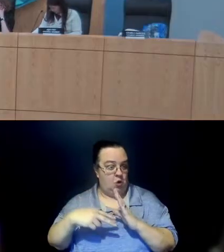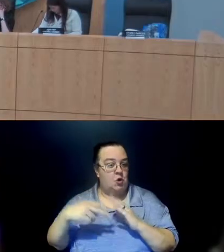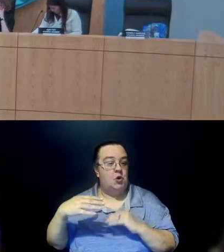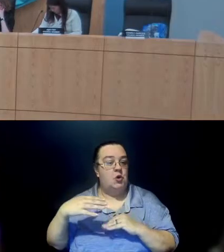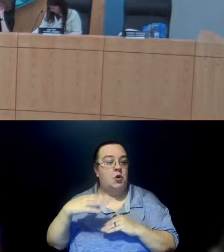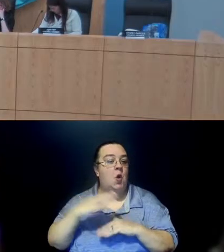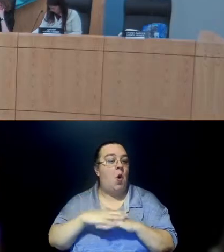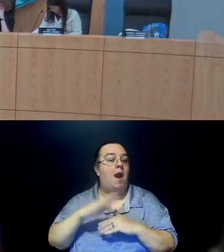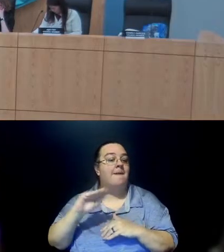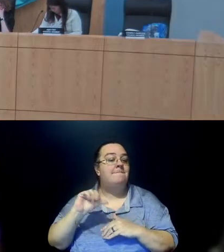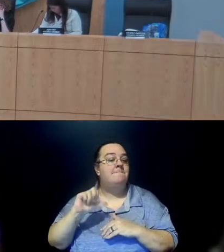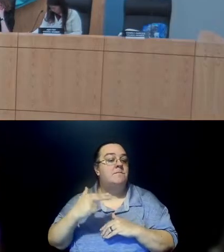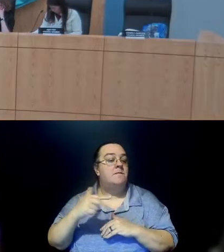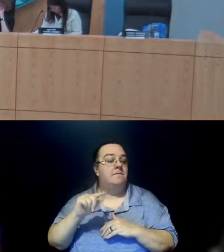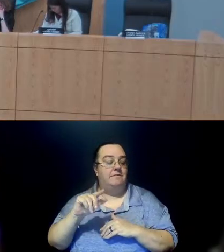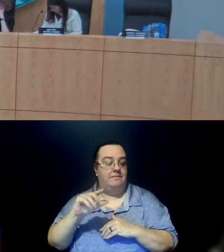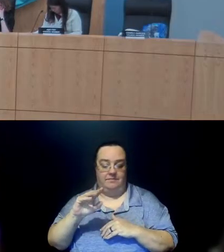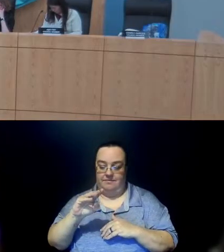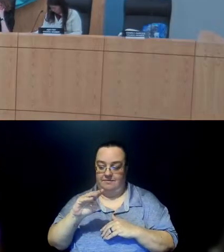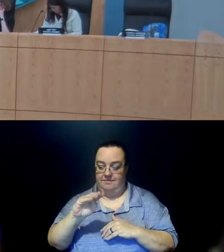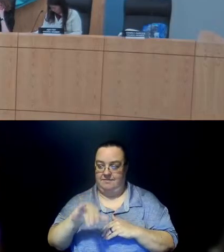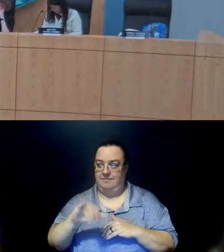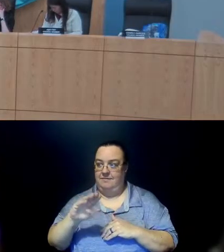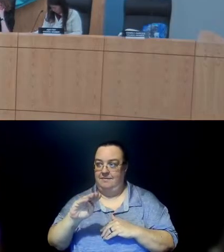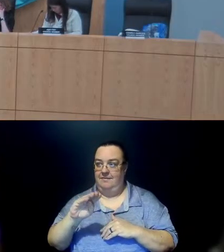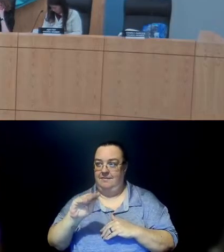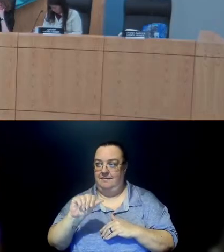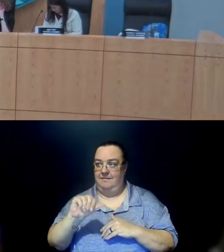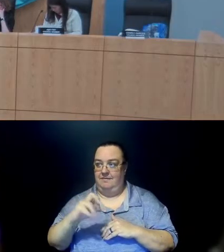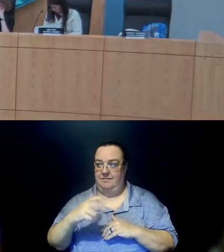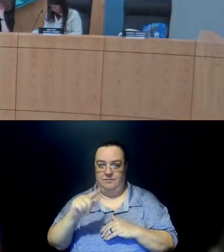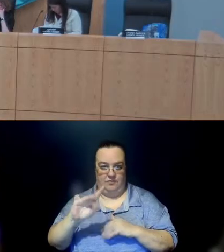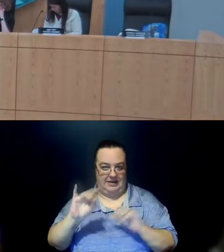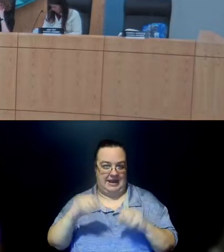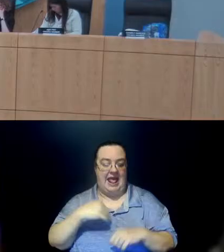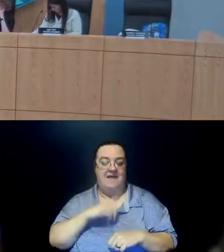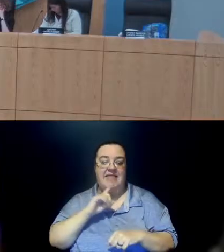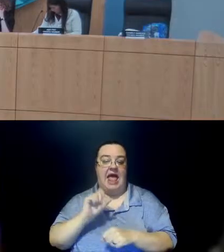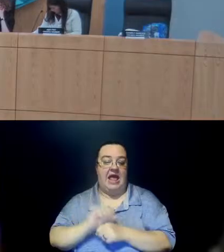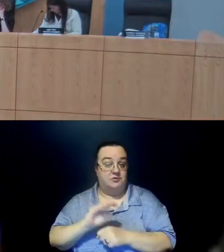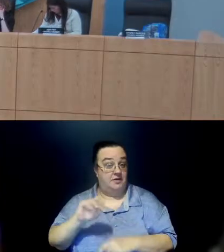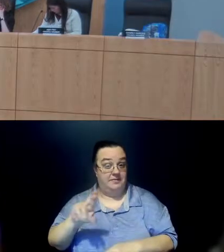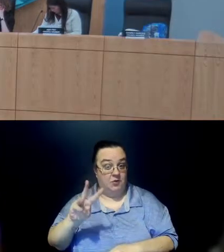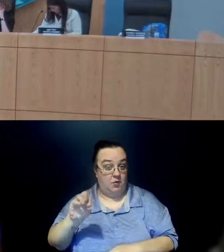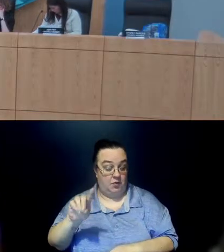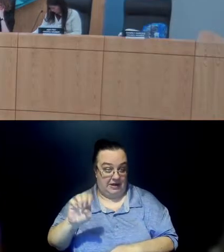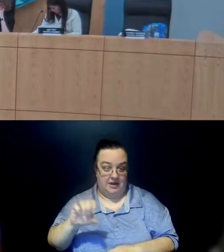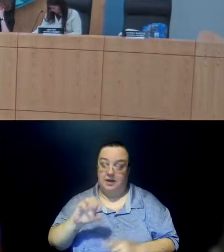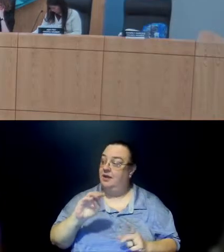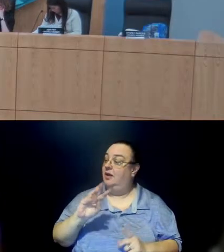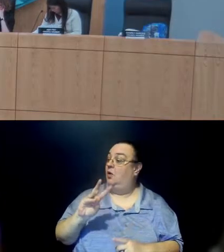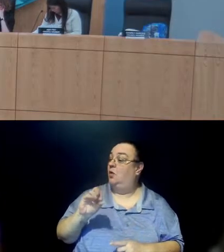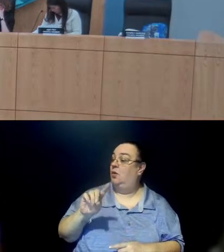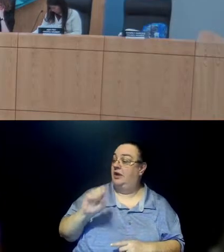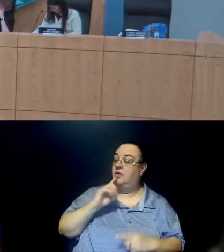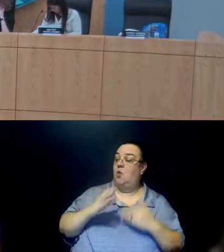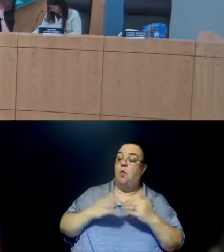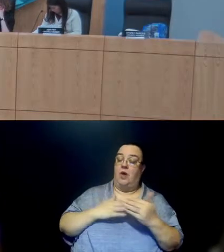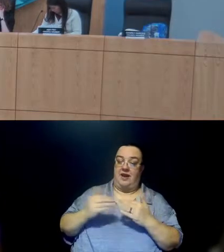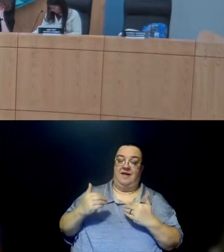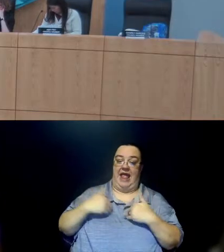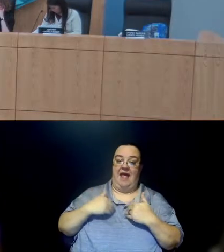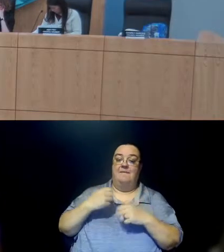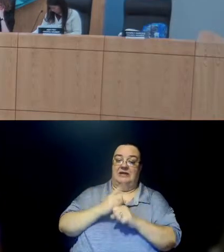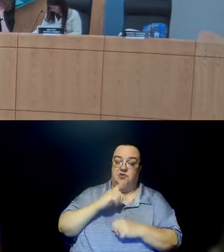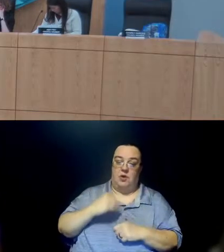March 28th, we can have the April 30 actuals. Mr. Wade? just whatever we get in, make sure we have it to the public